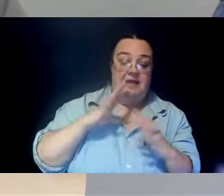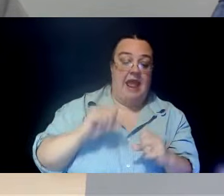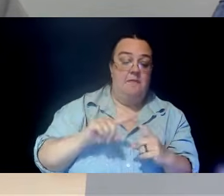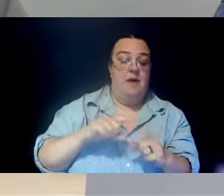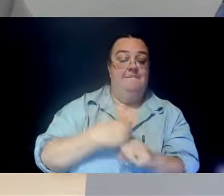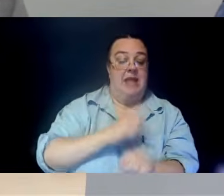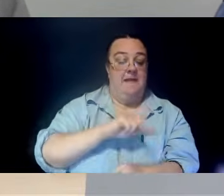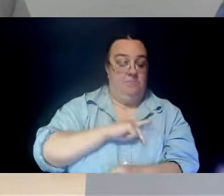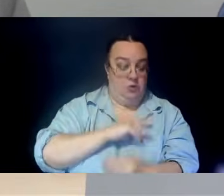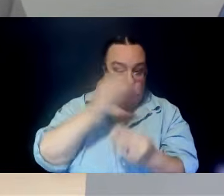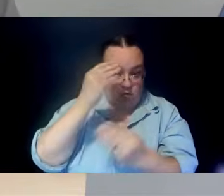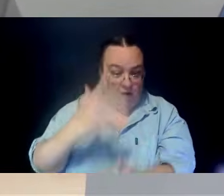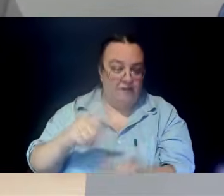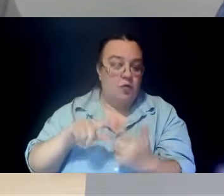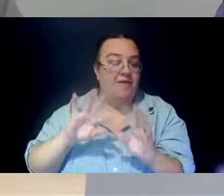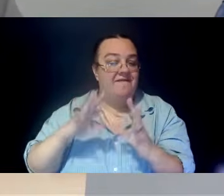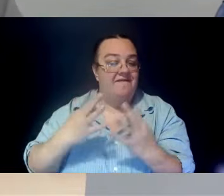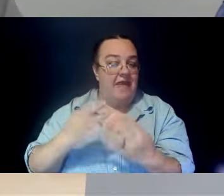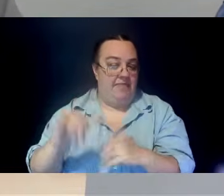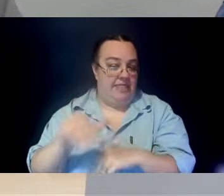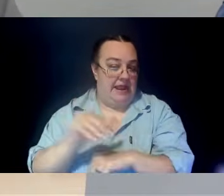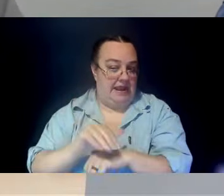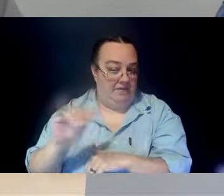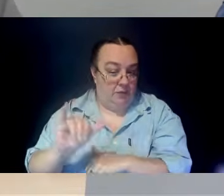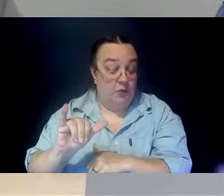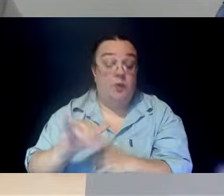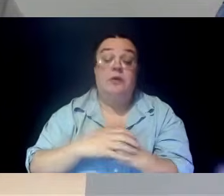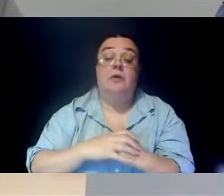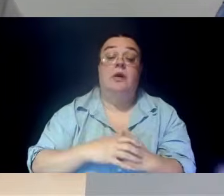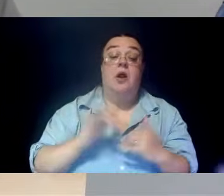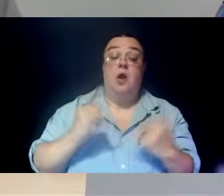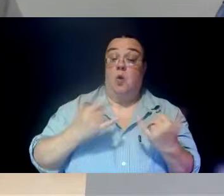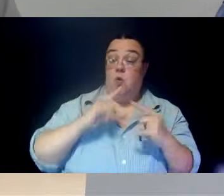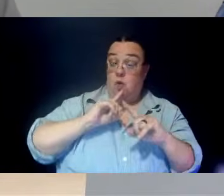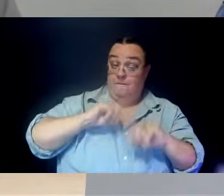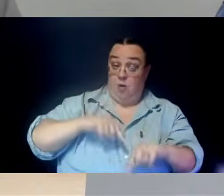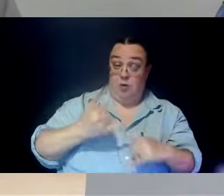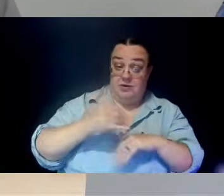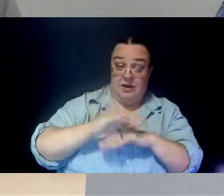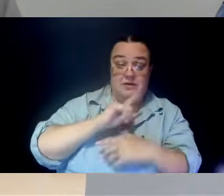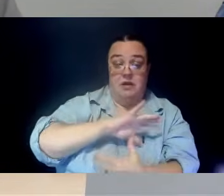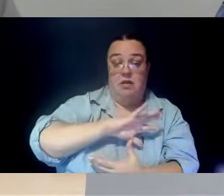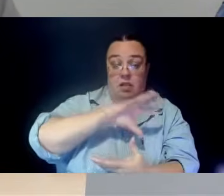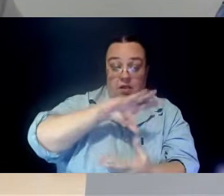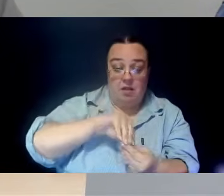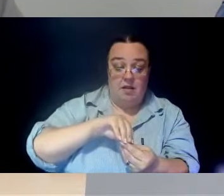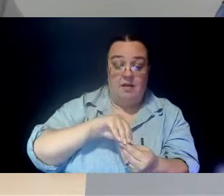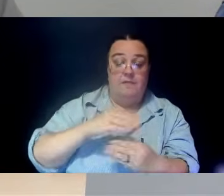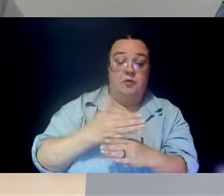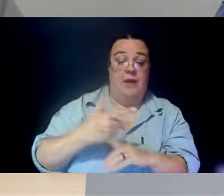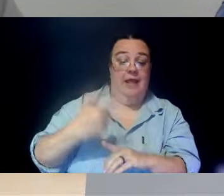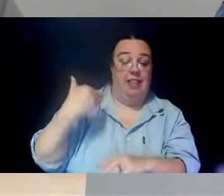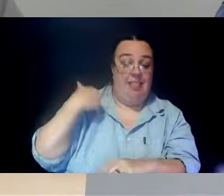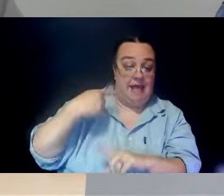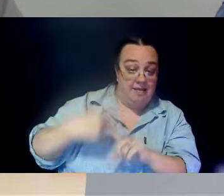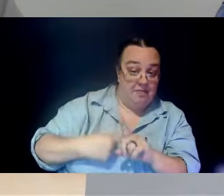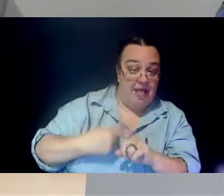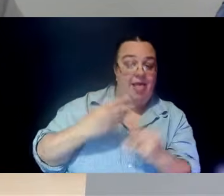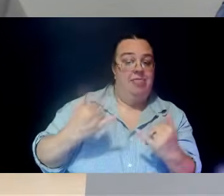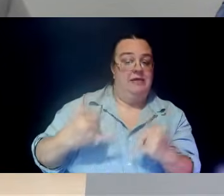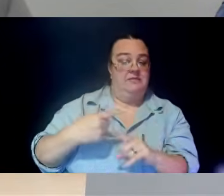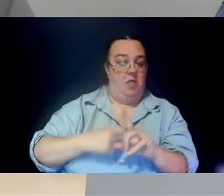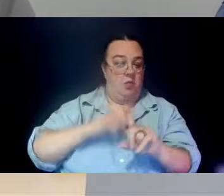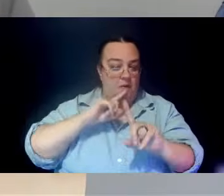well. The report this evening is a compilation of last month's and this month's report, so I'll just hit